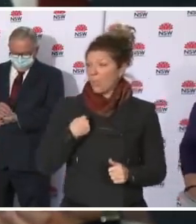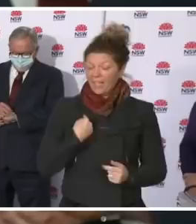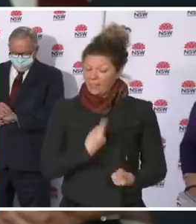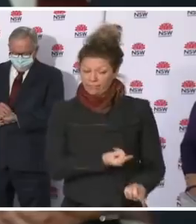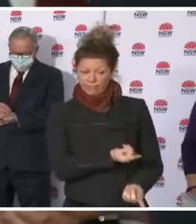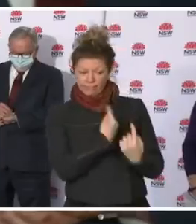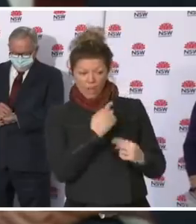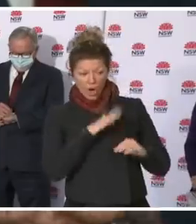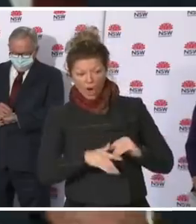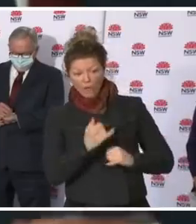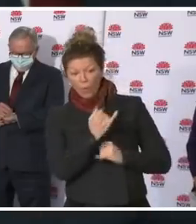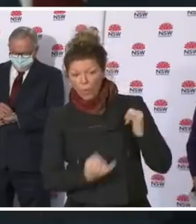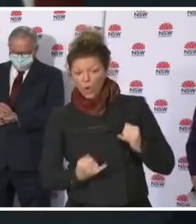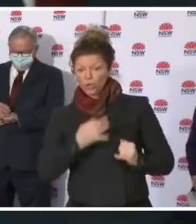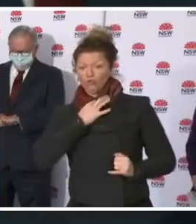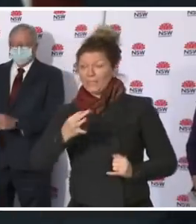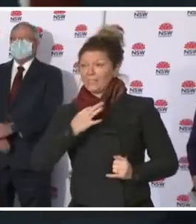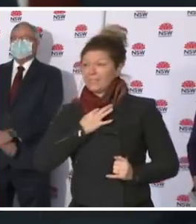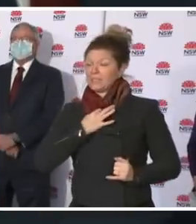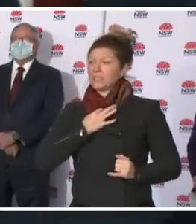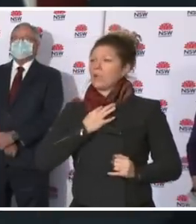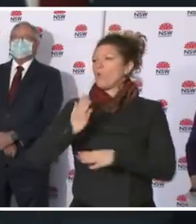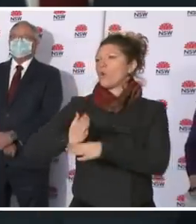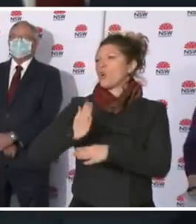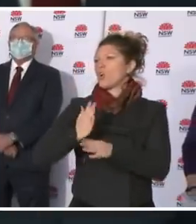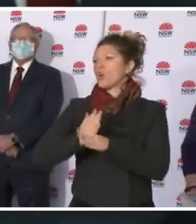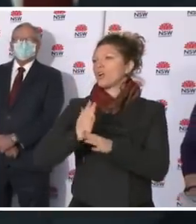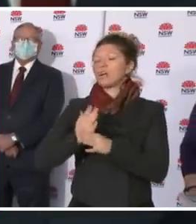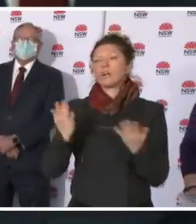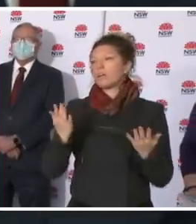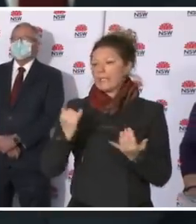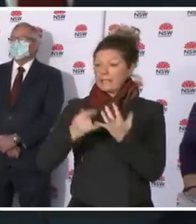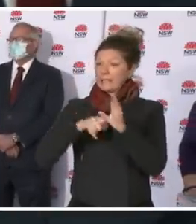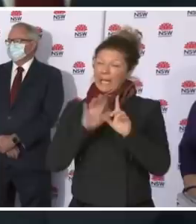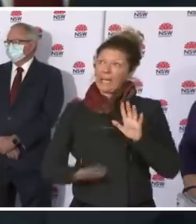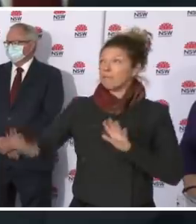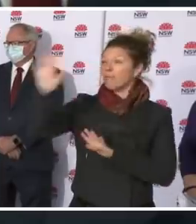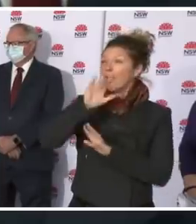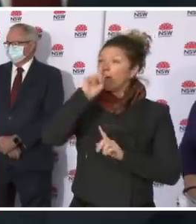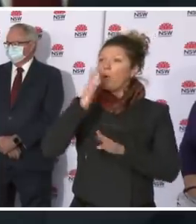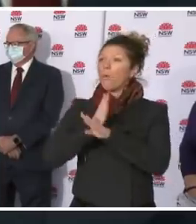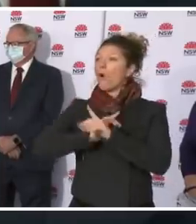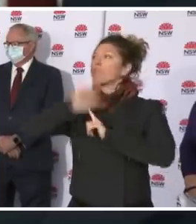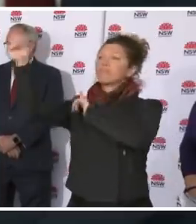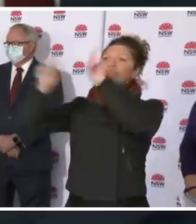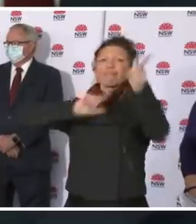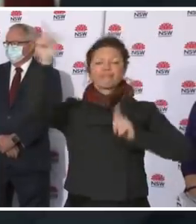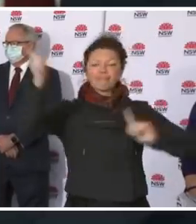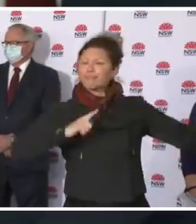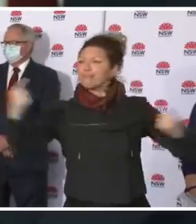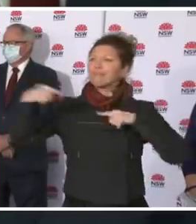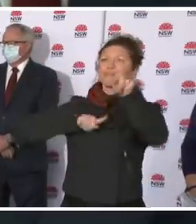thousands of people were moving around the community throughout Greater Metropolitan Sydney and sometimes even outside Greater Metropolitan Sydney on